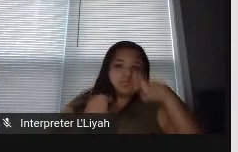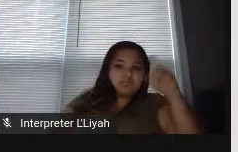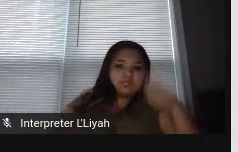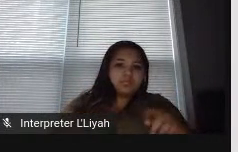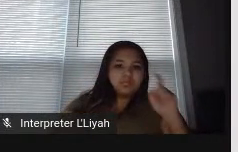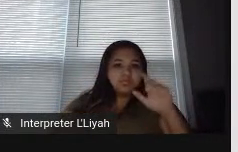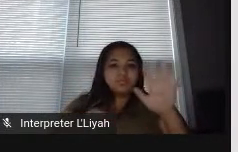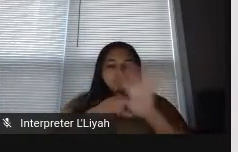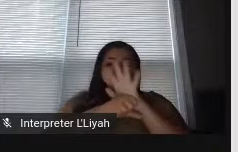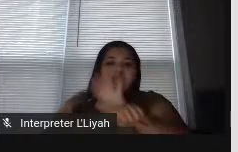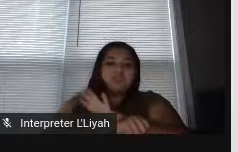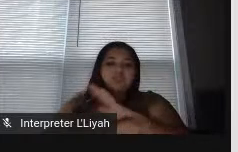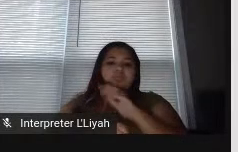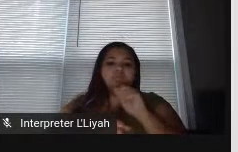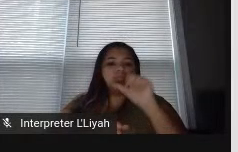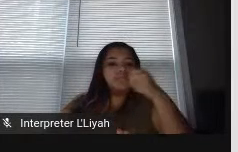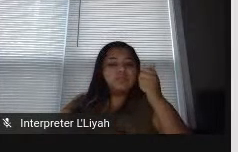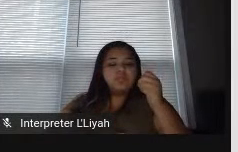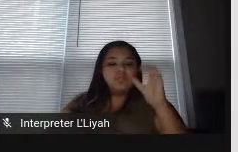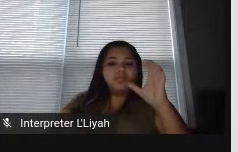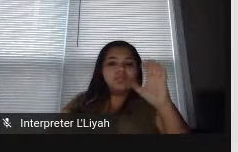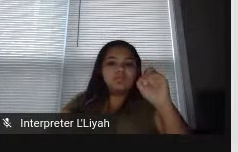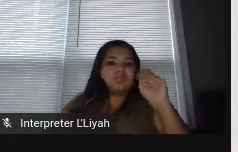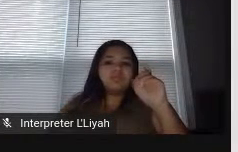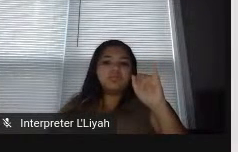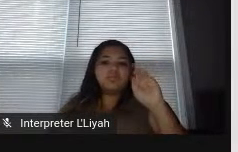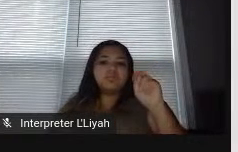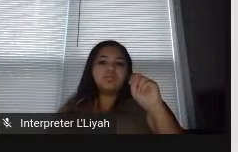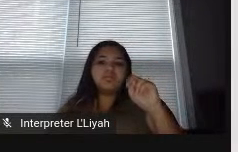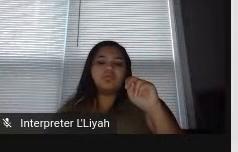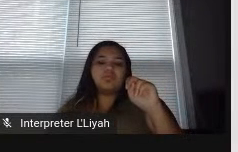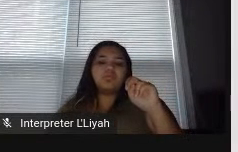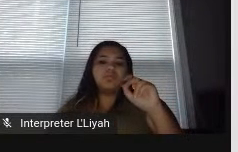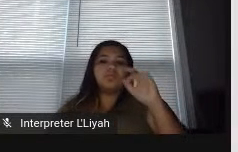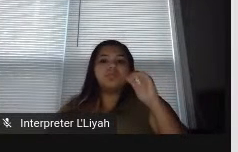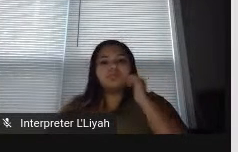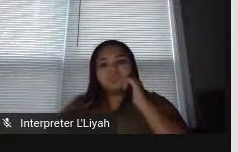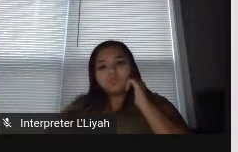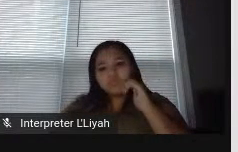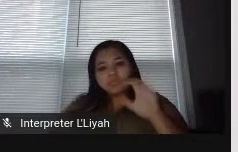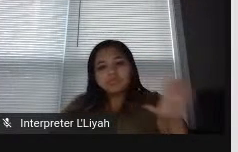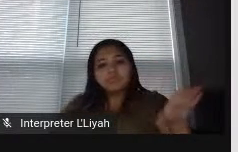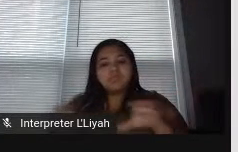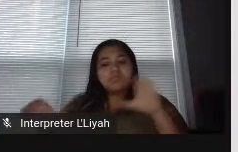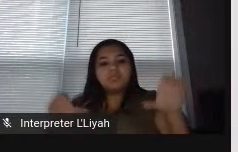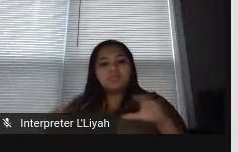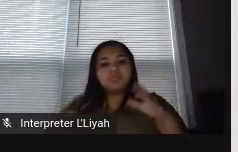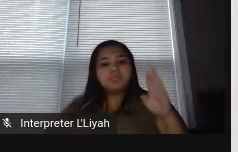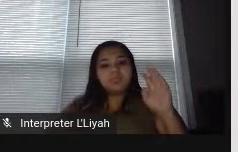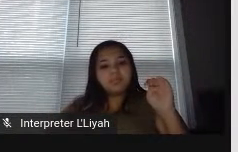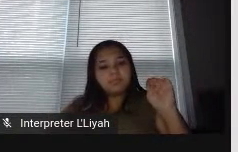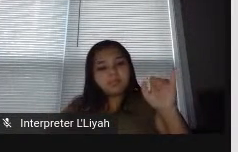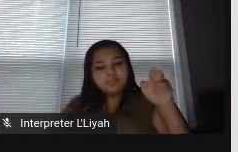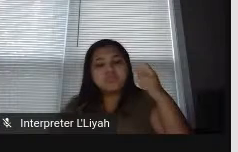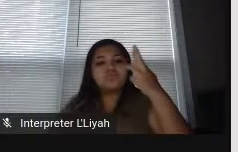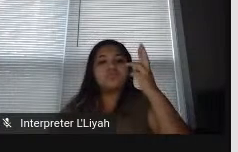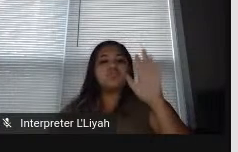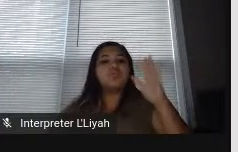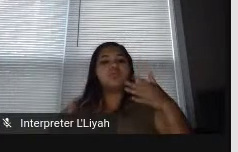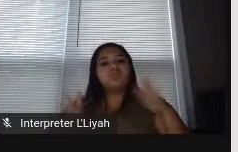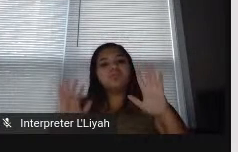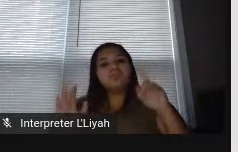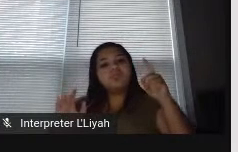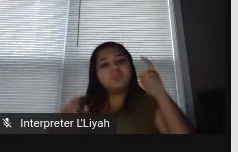that covers any condition that limits daily activity in a major way.